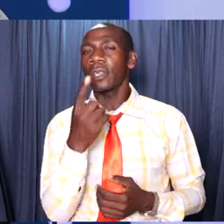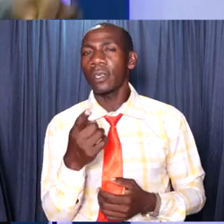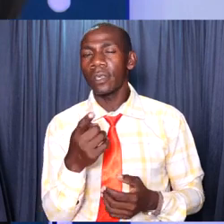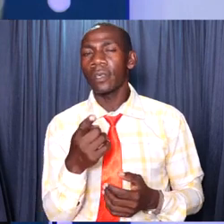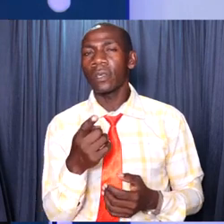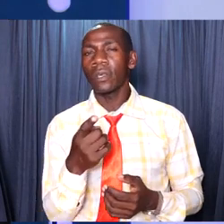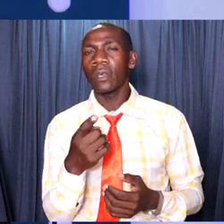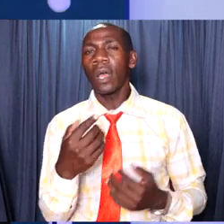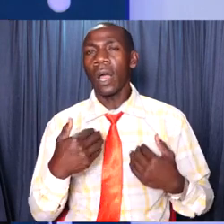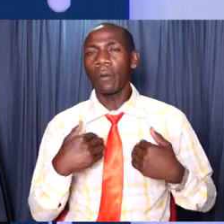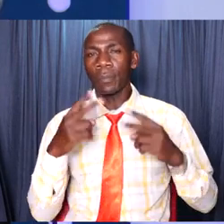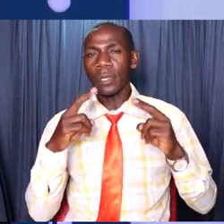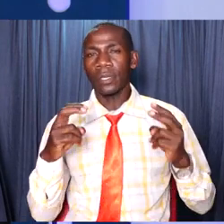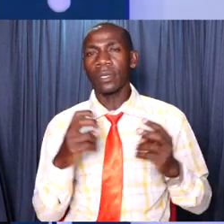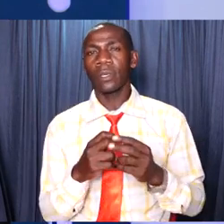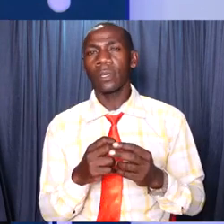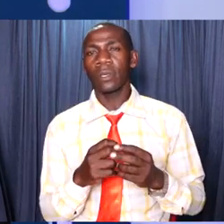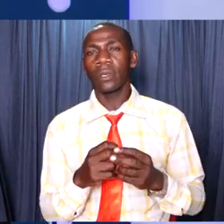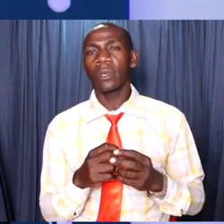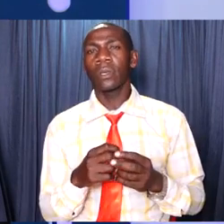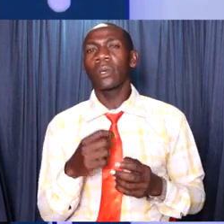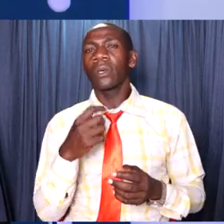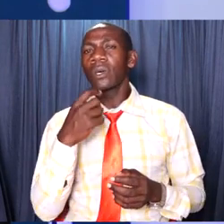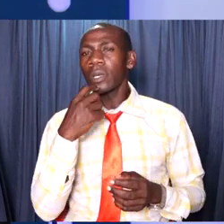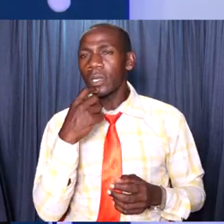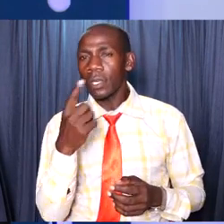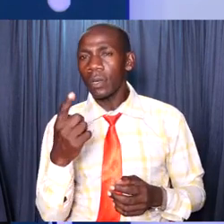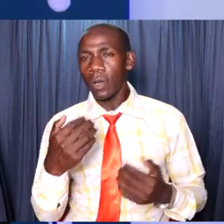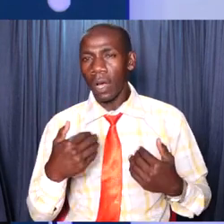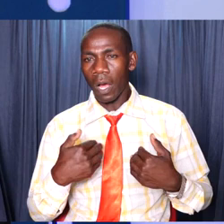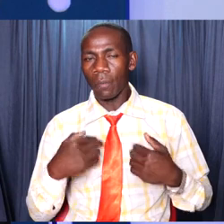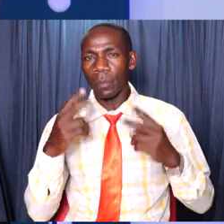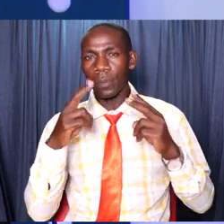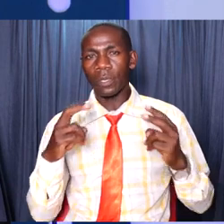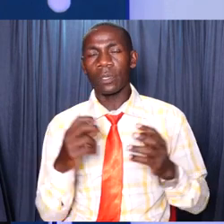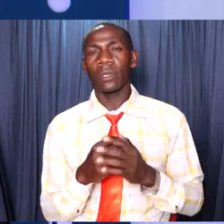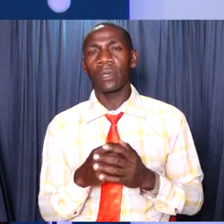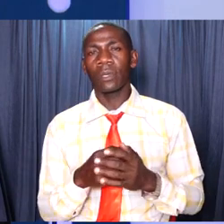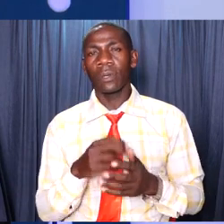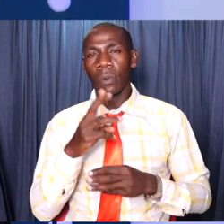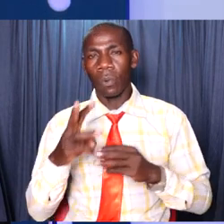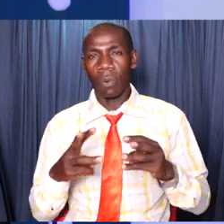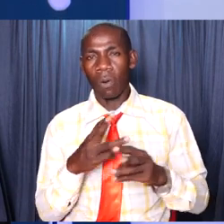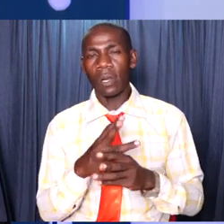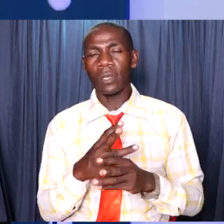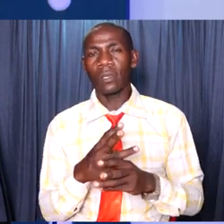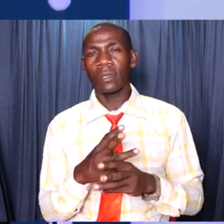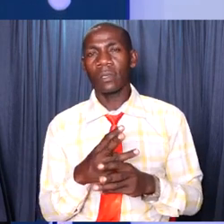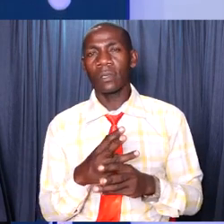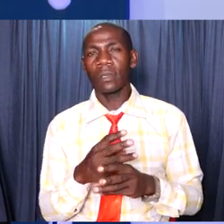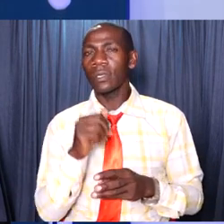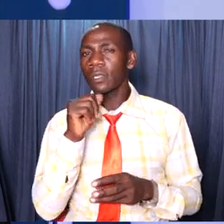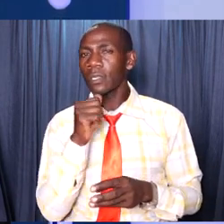what he says. Muwe na amani. Have peace. Nimewaambia maneno hayo ili muwe na amani. I've told you this that you may have peace. Sababu ulimwengu. Because in this